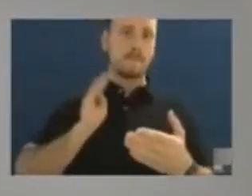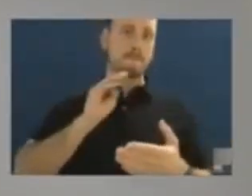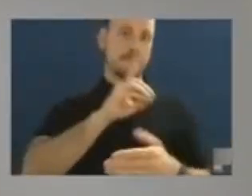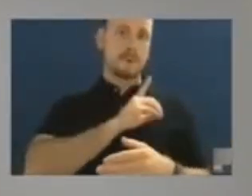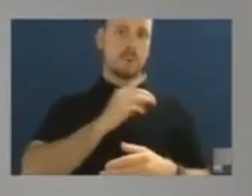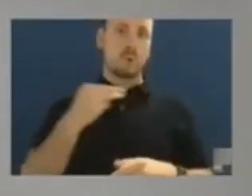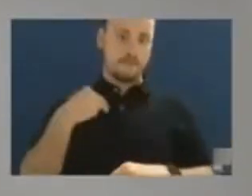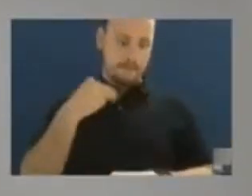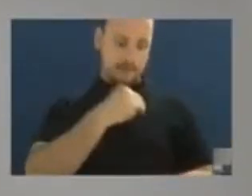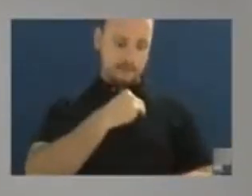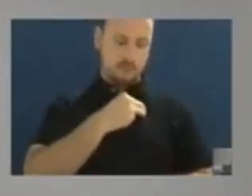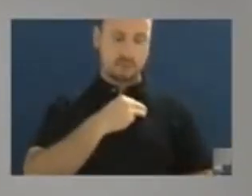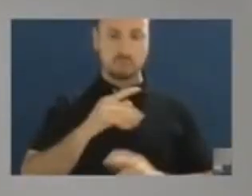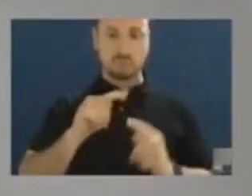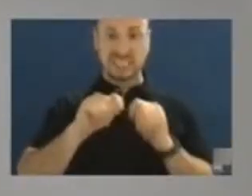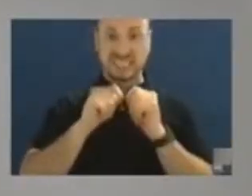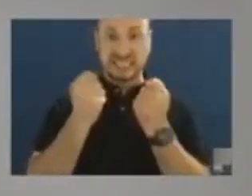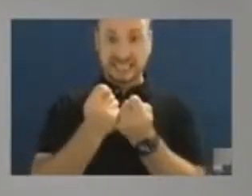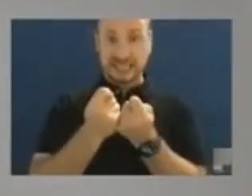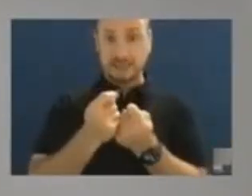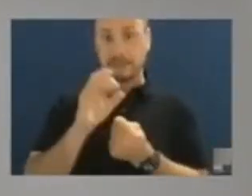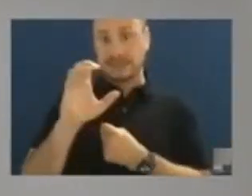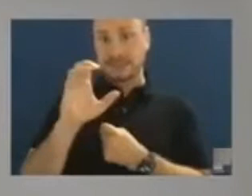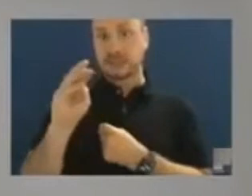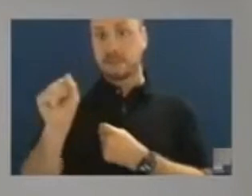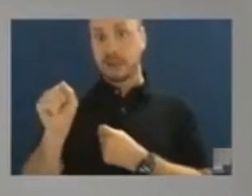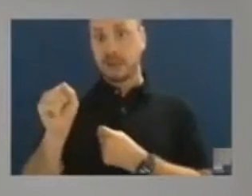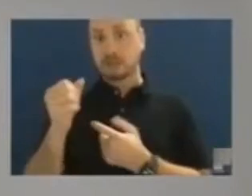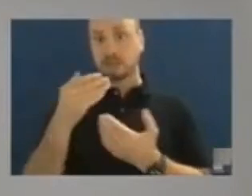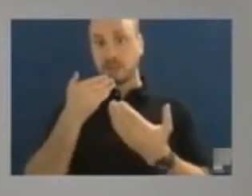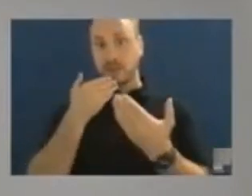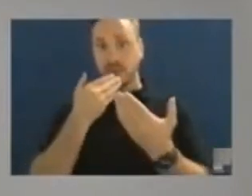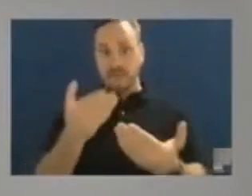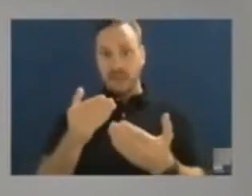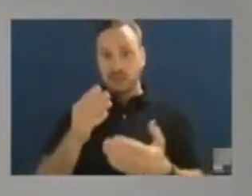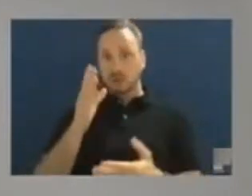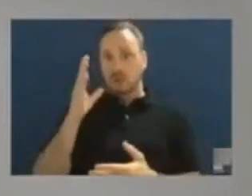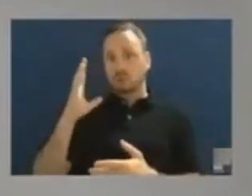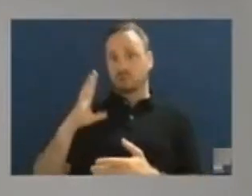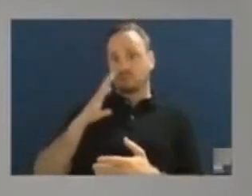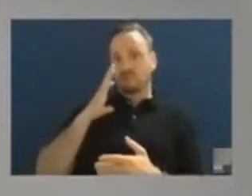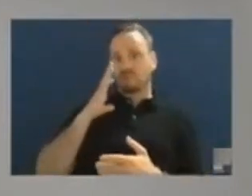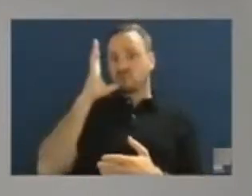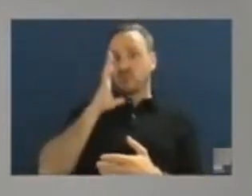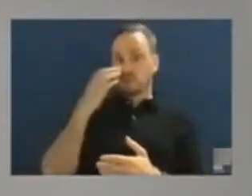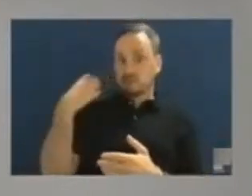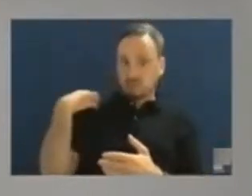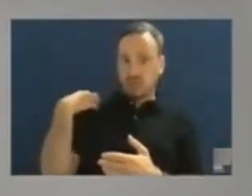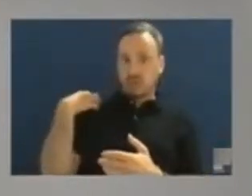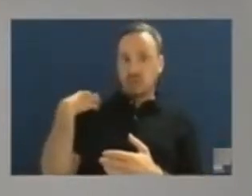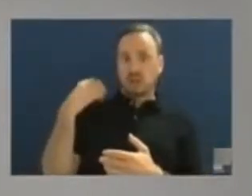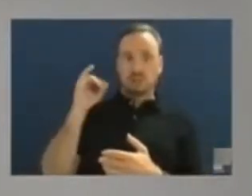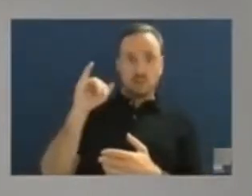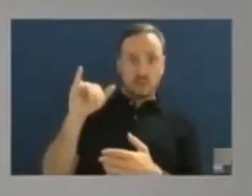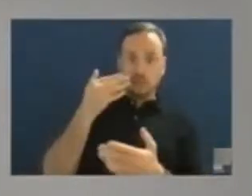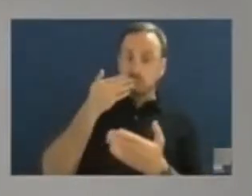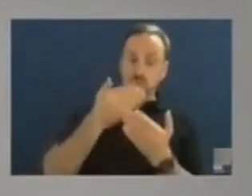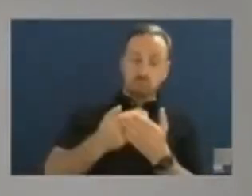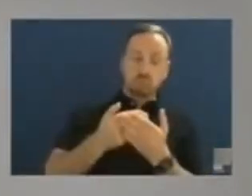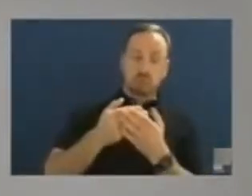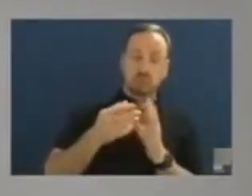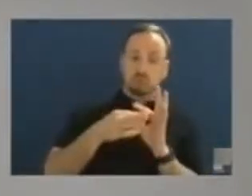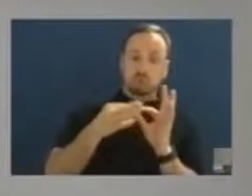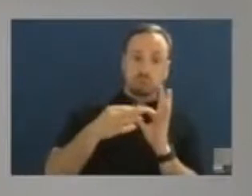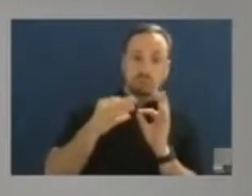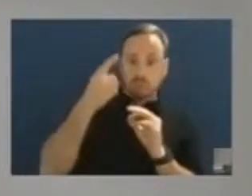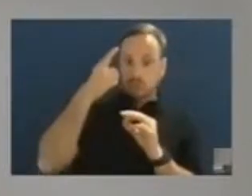Team CMS. And thank you, Board Chair. That was such a great segue into being able to talk about our staff, because I want